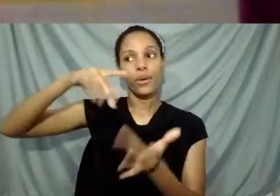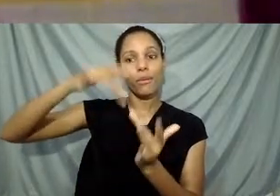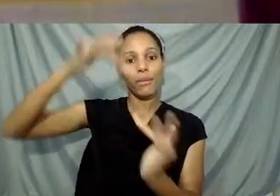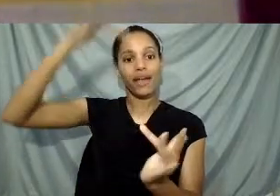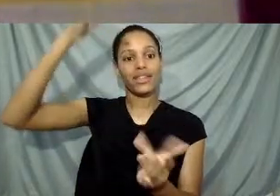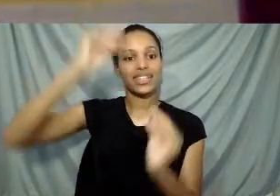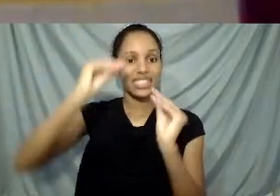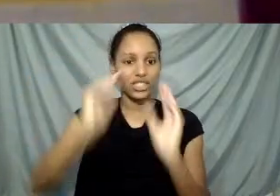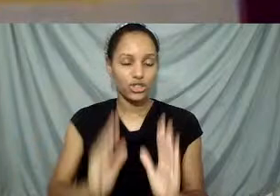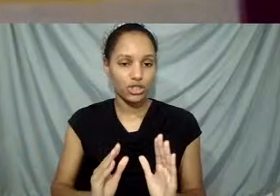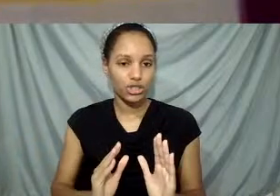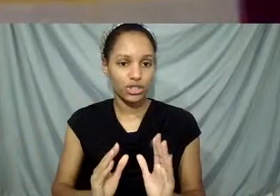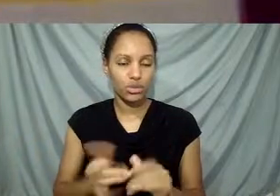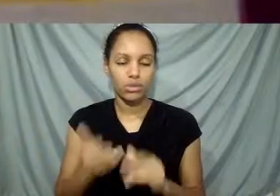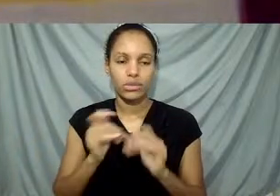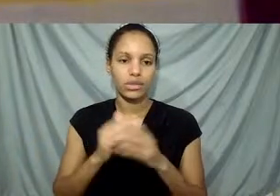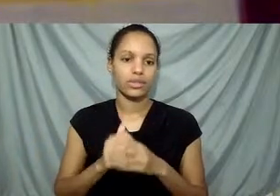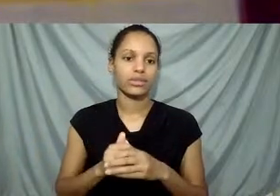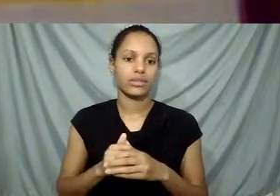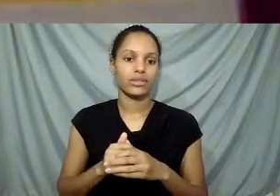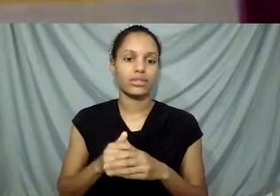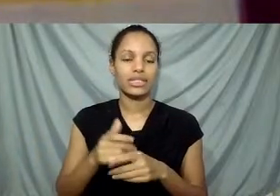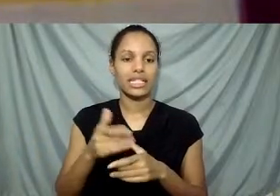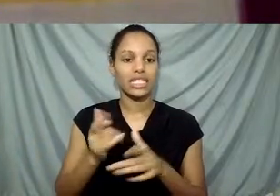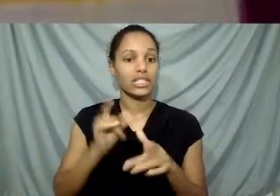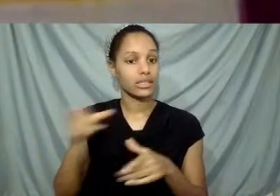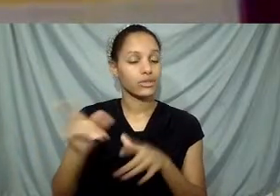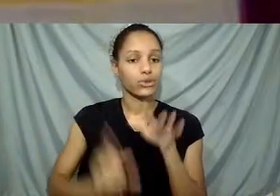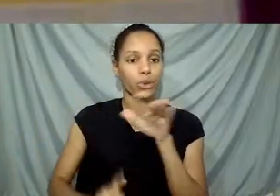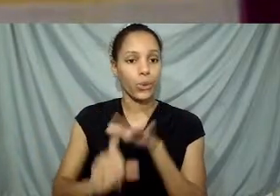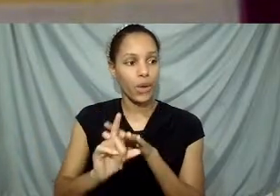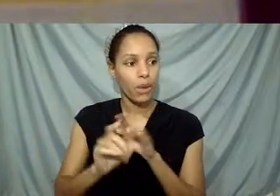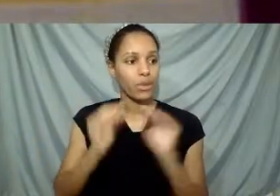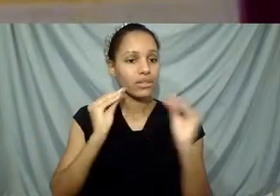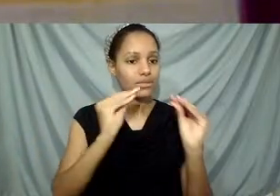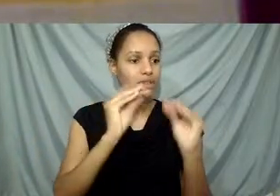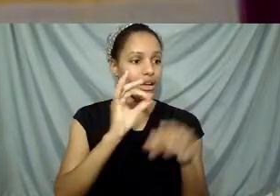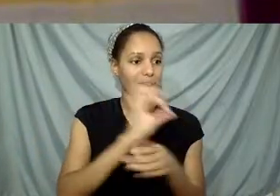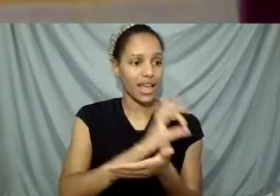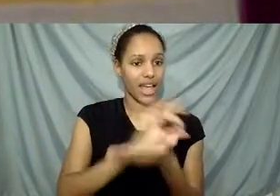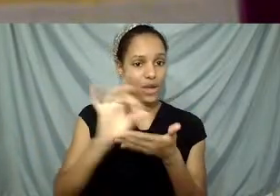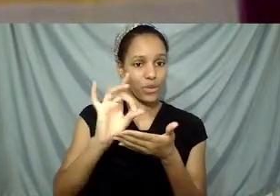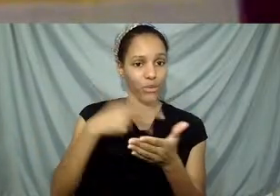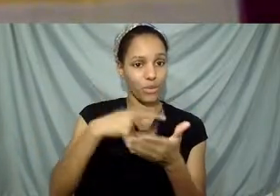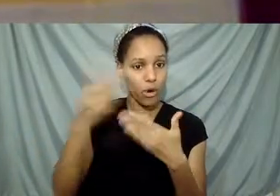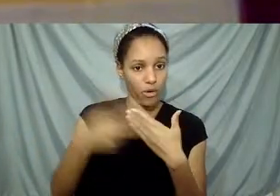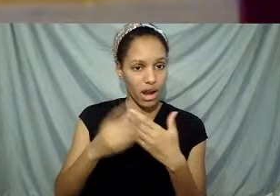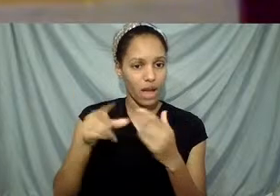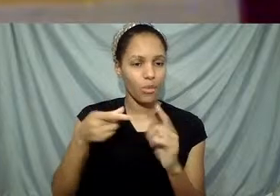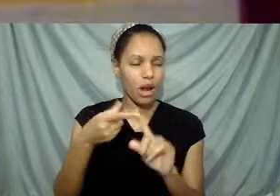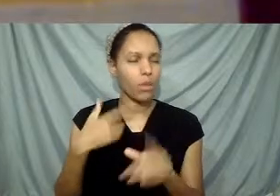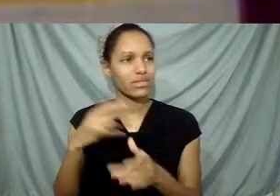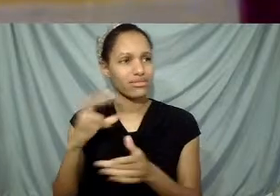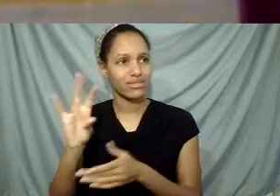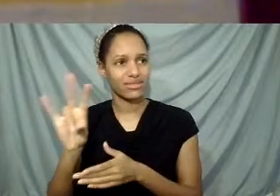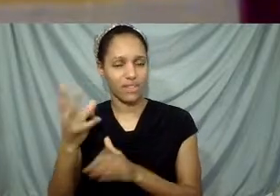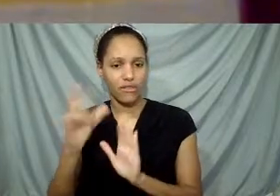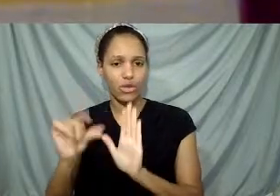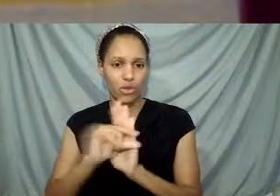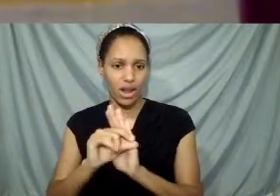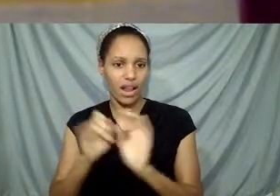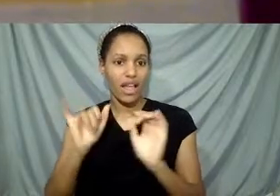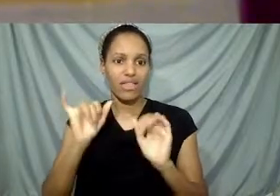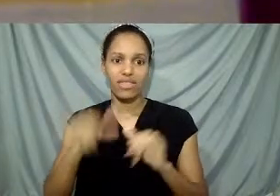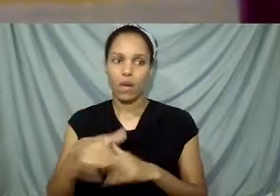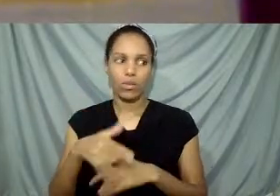and he came and taught an 8-week program when I was in the 7th grade. And that was just enough foundation, just